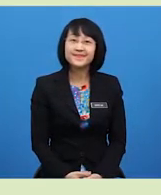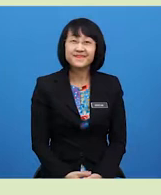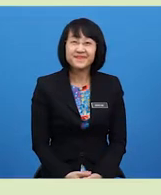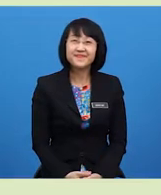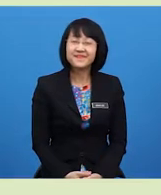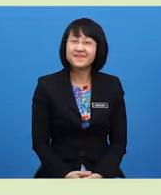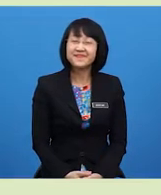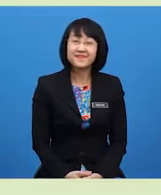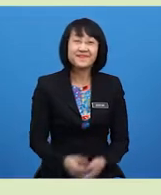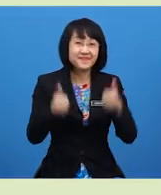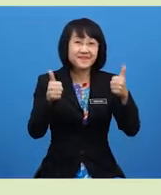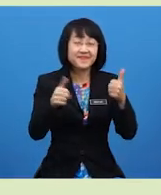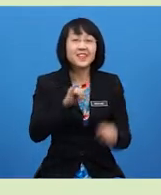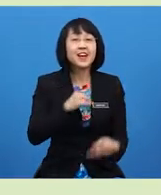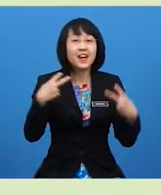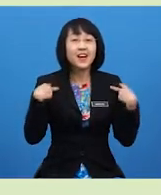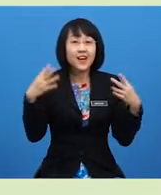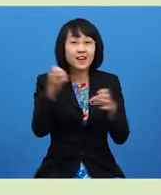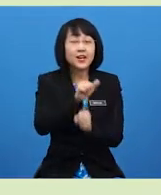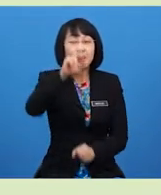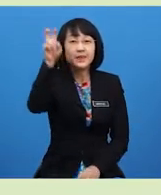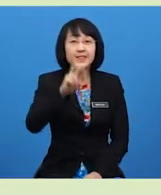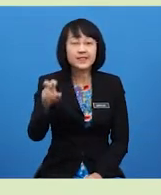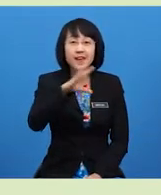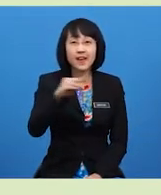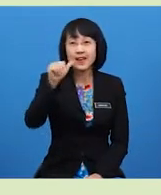Nicely done! I've got a pizza